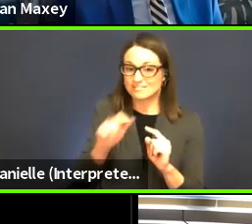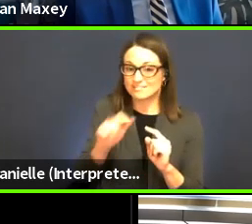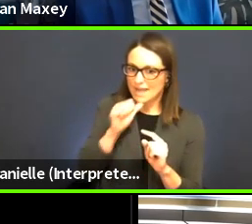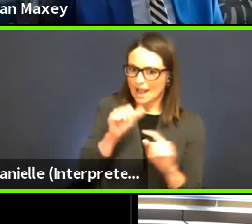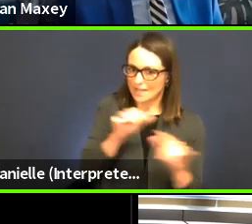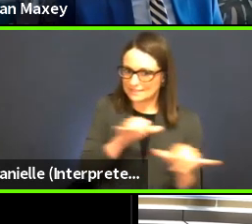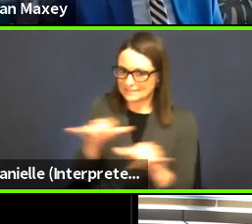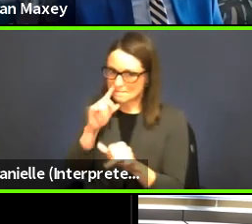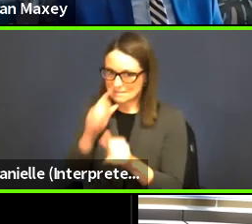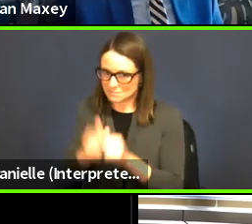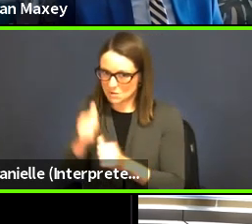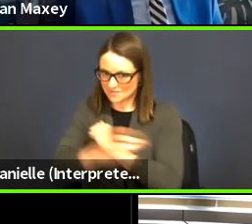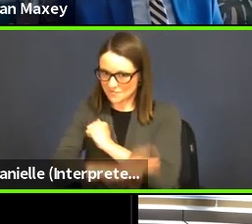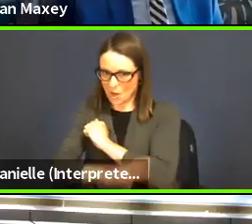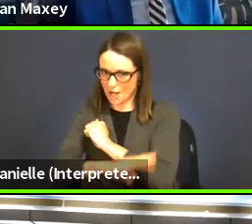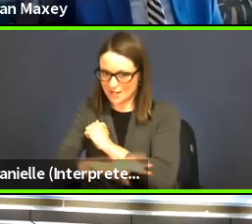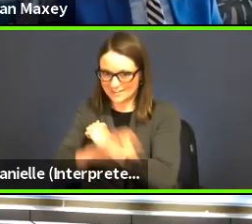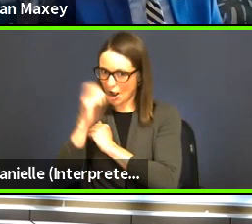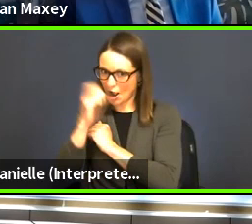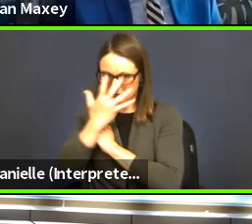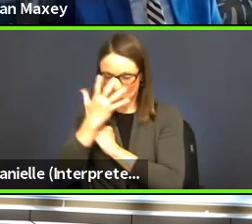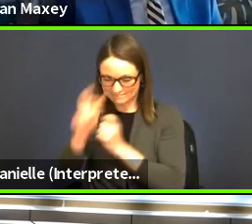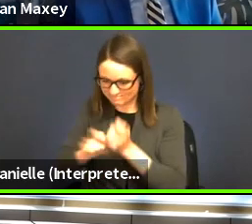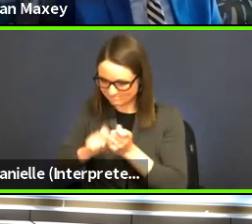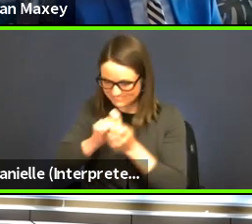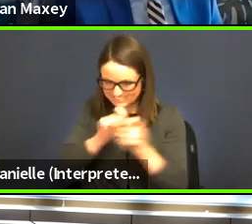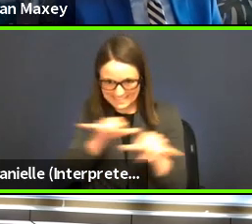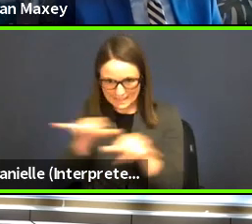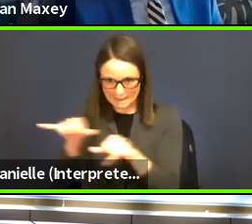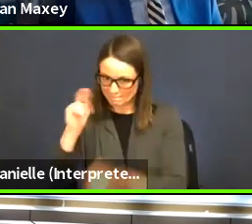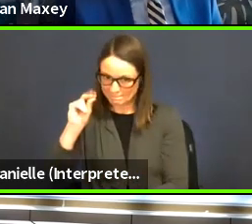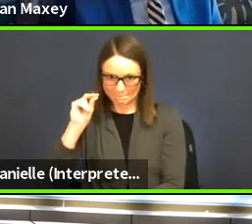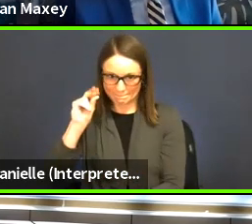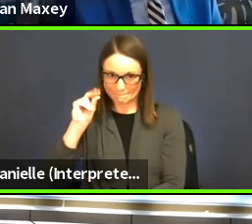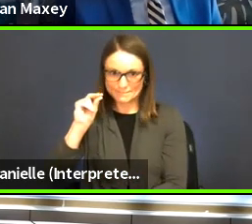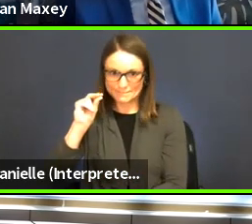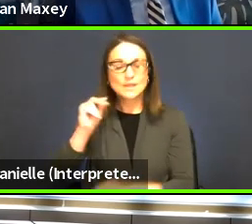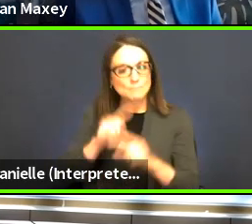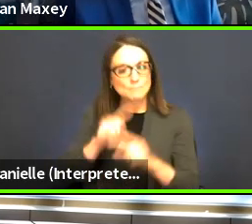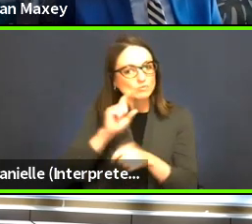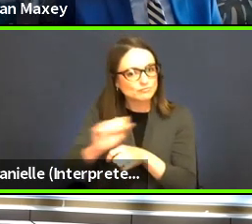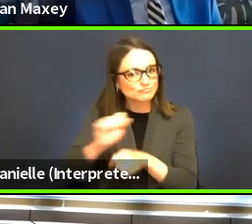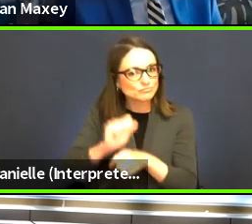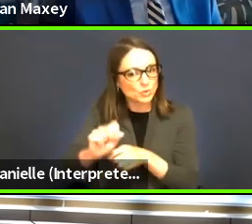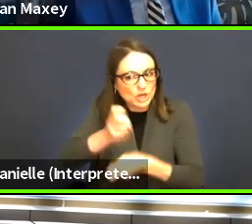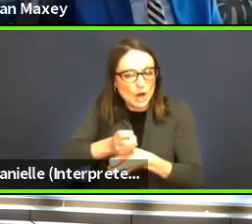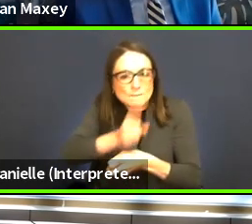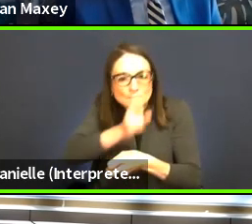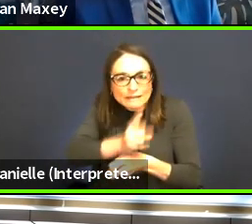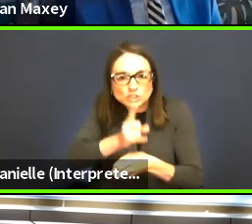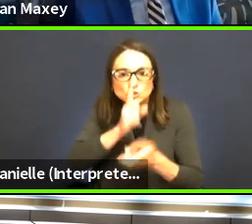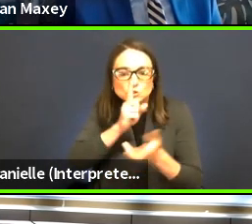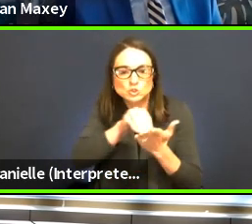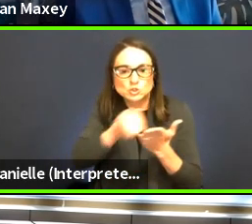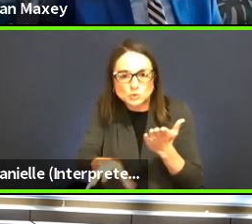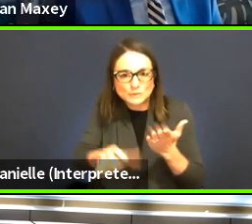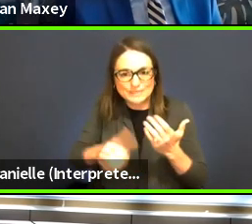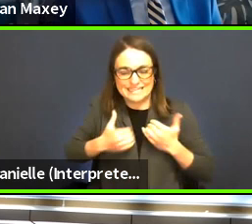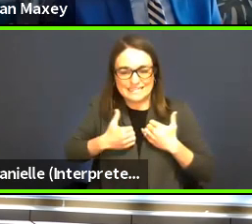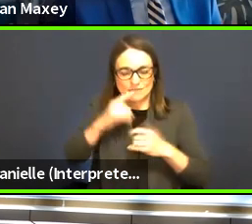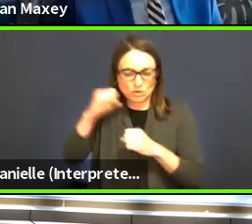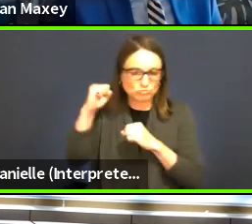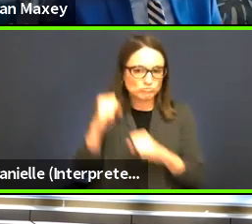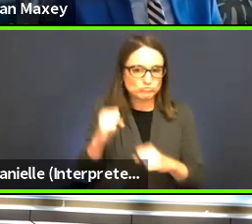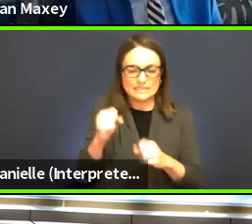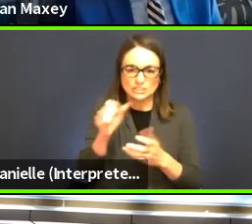but our team of faculty, staff, and students from across the university are working very hard to make sure our students have a rich academic